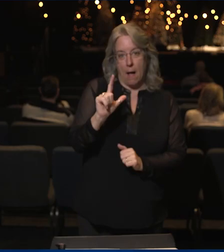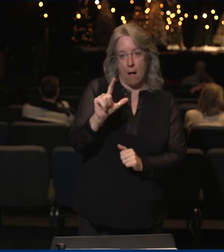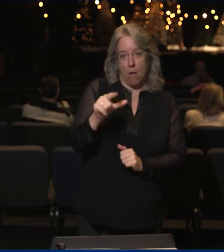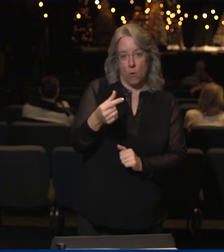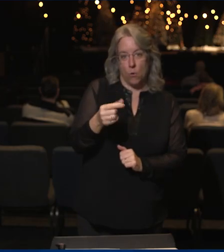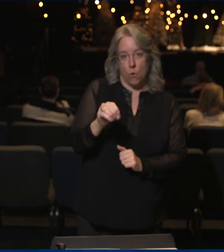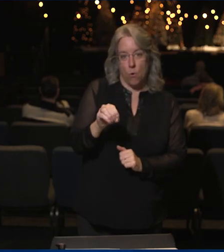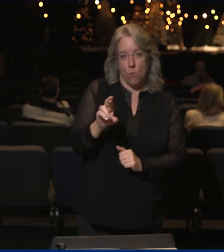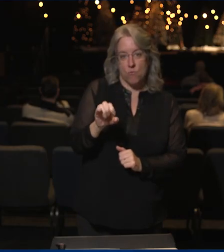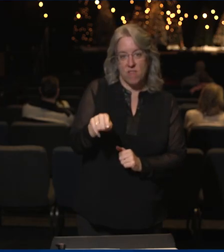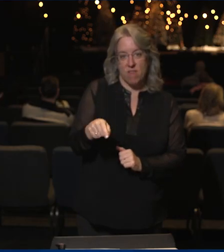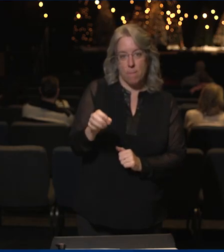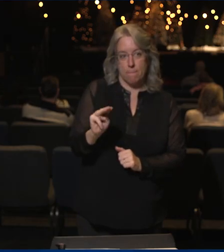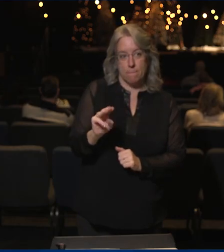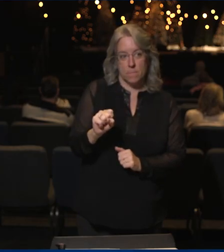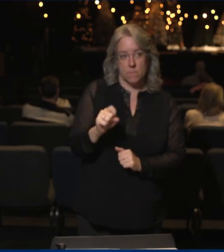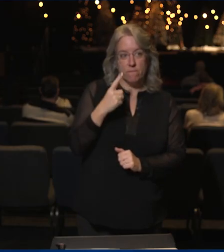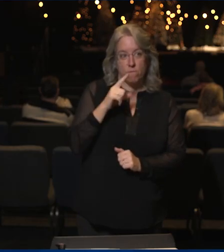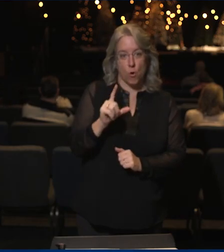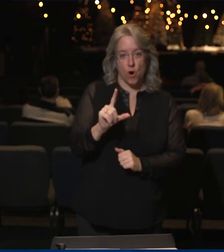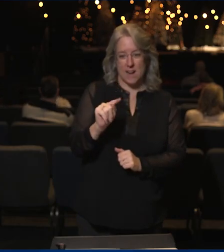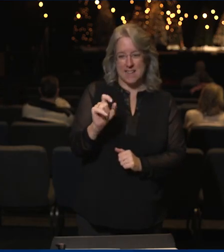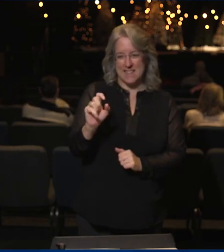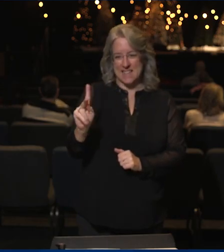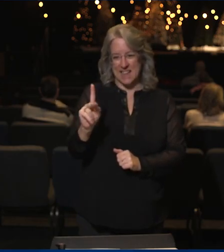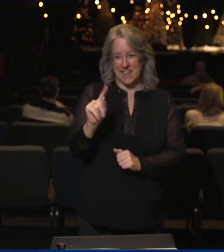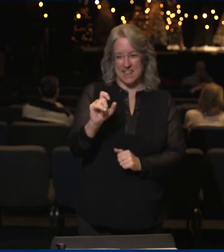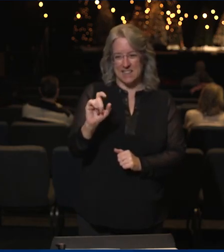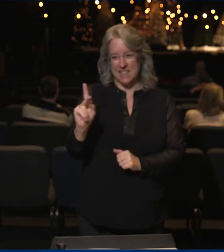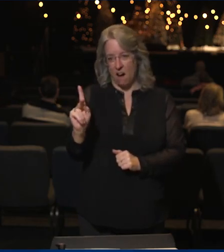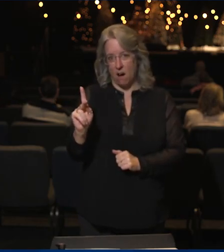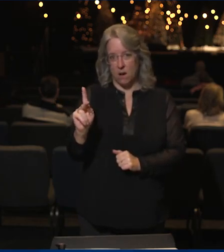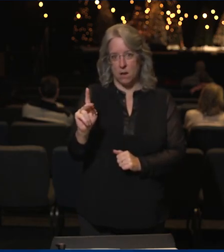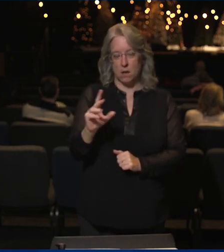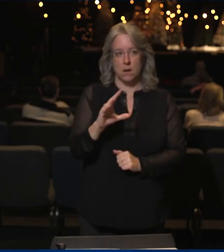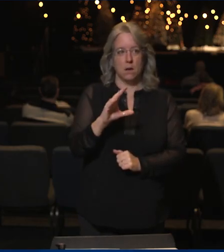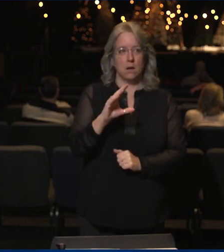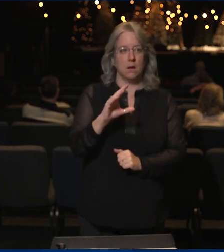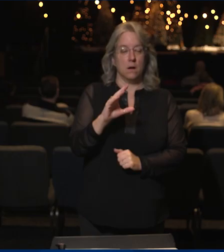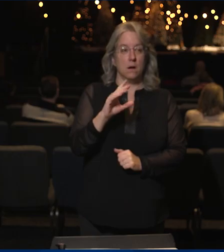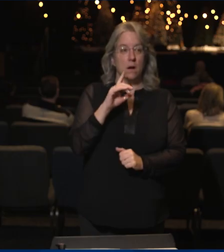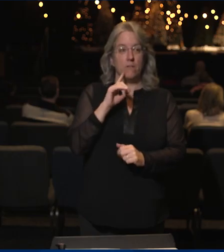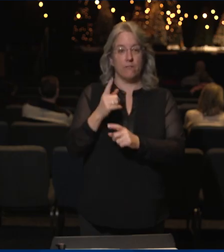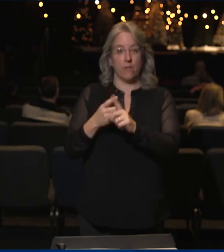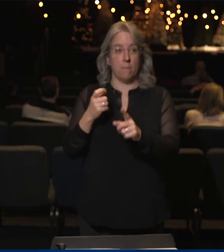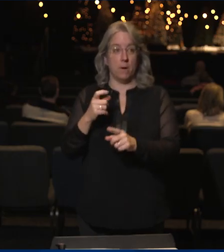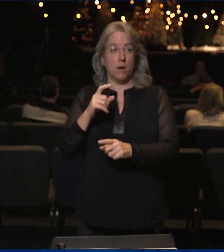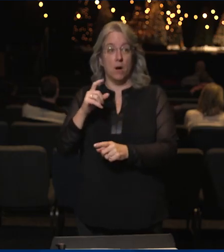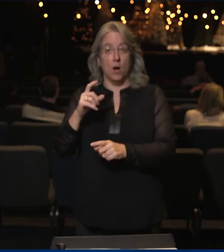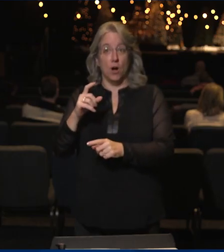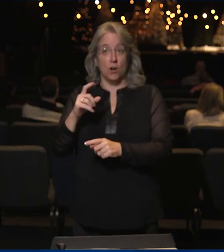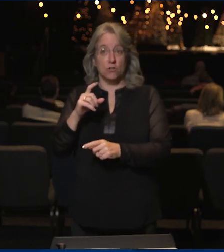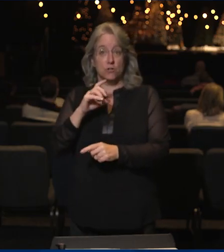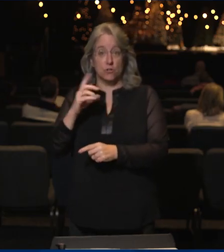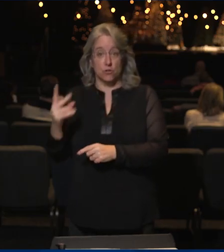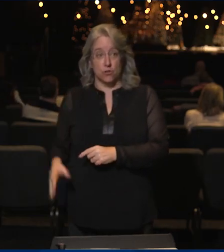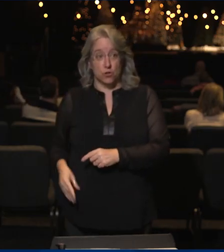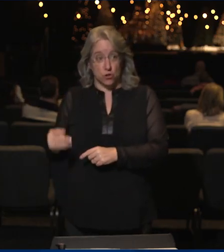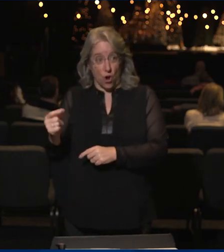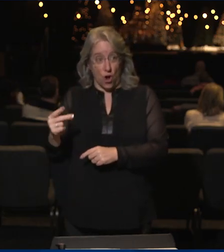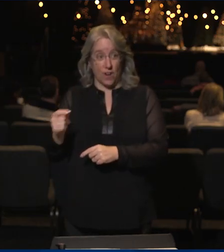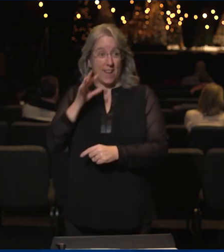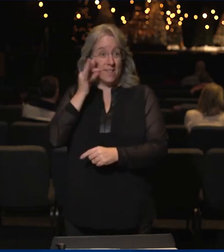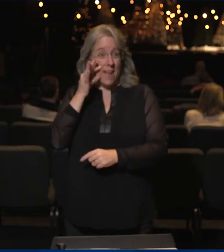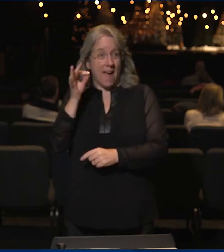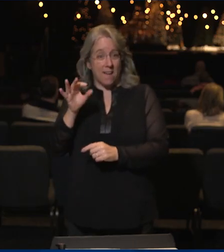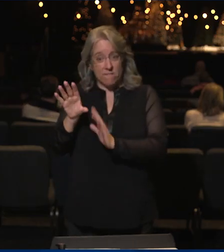YouTube change this week from like dog and cat videos, or in my case, motorcycle and knitting videos. I actually went down